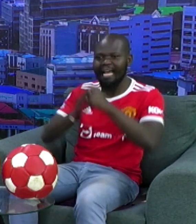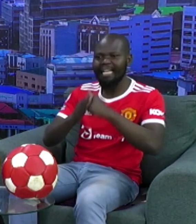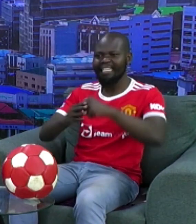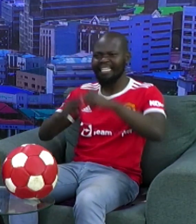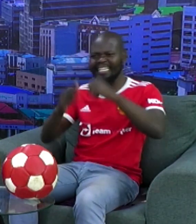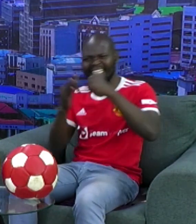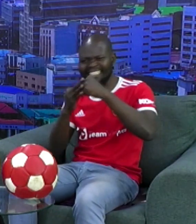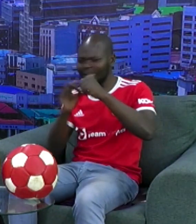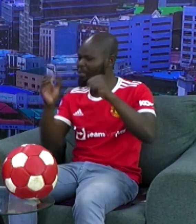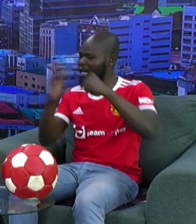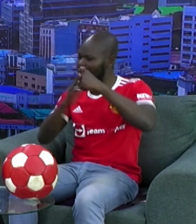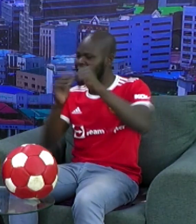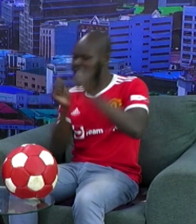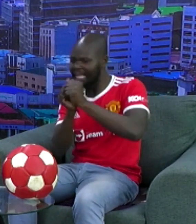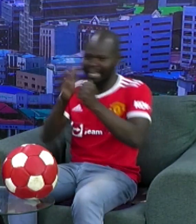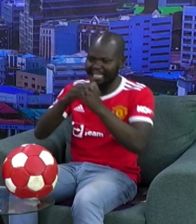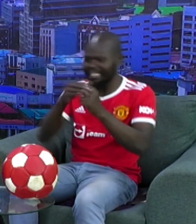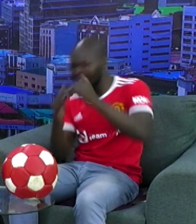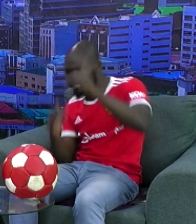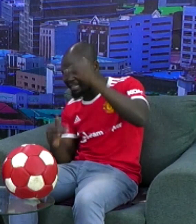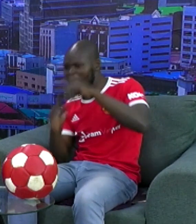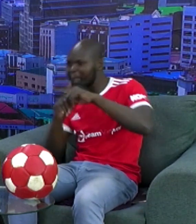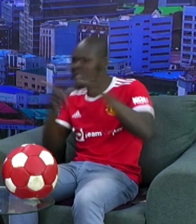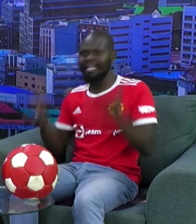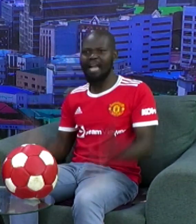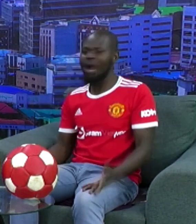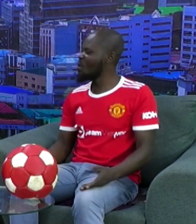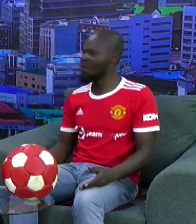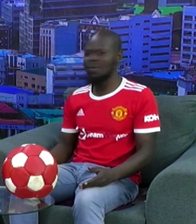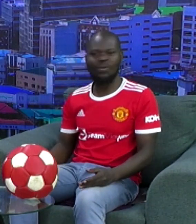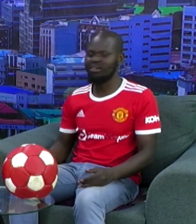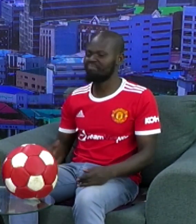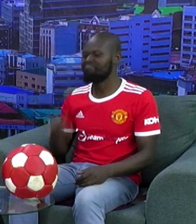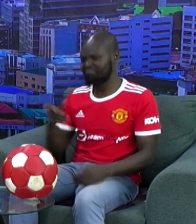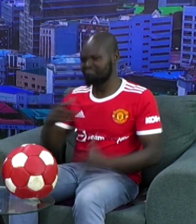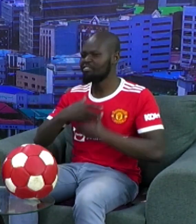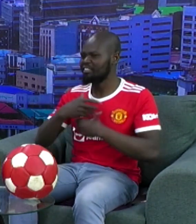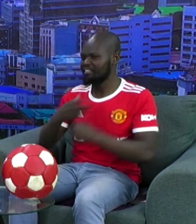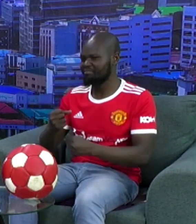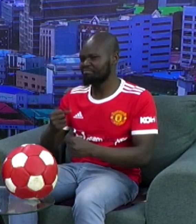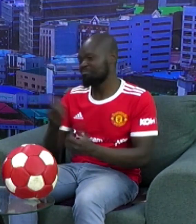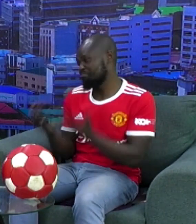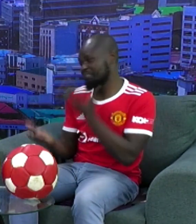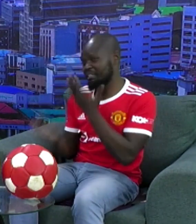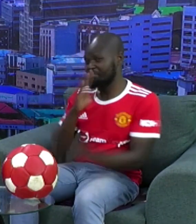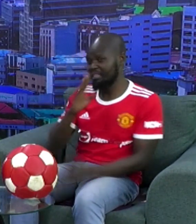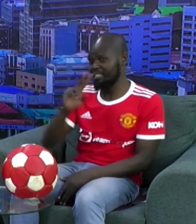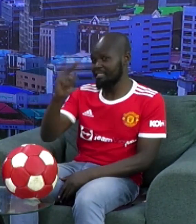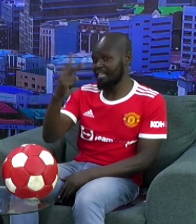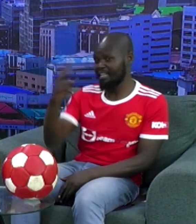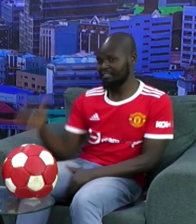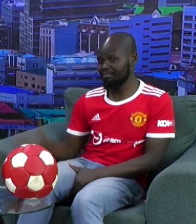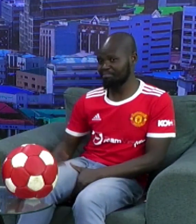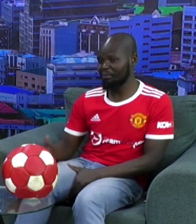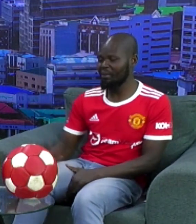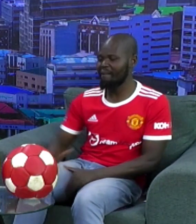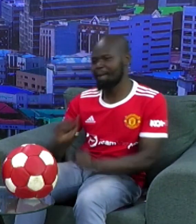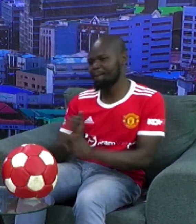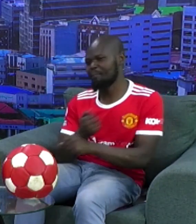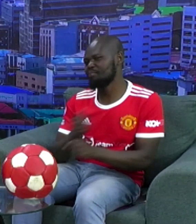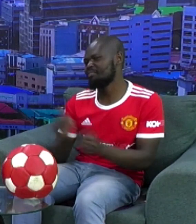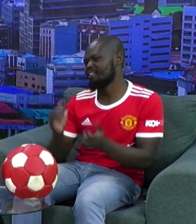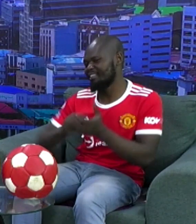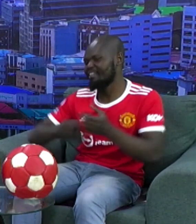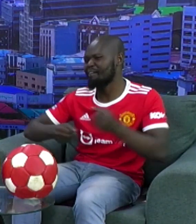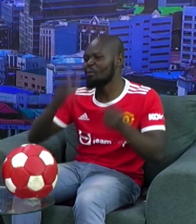They have been previously they were number 10, number 9, number 10, number 9, but now the confidence is there. But I believe